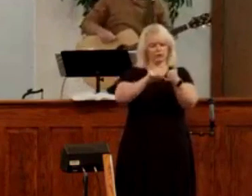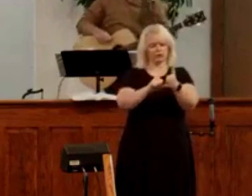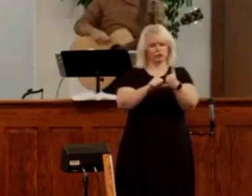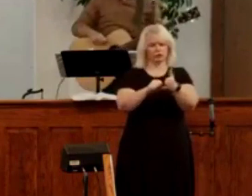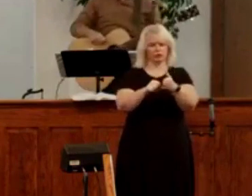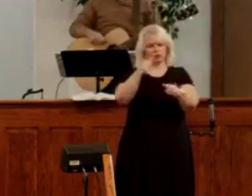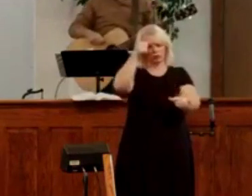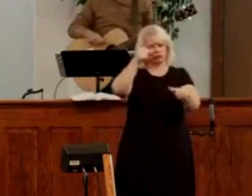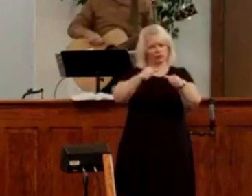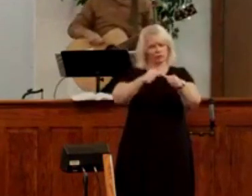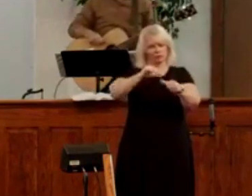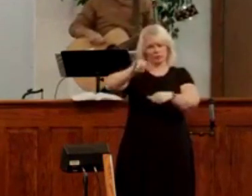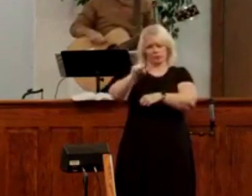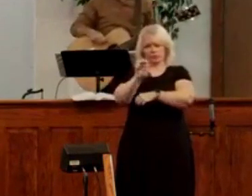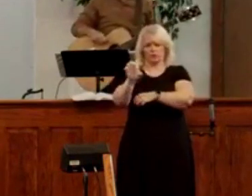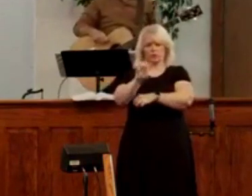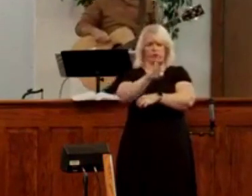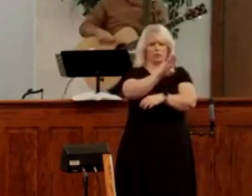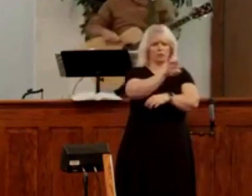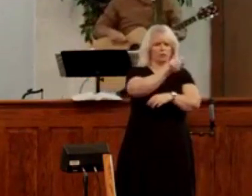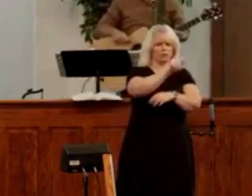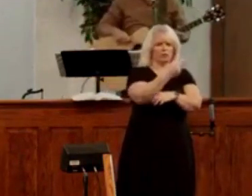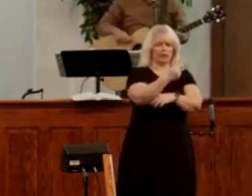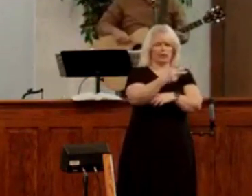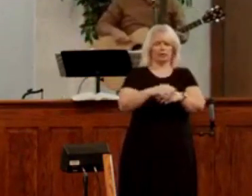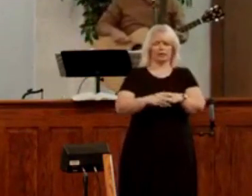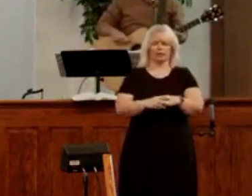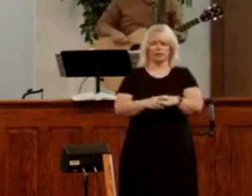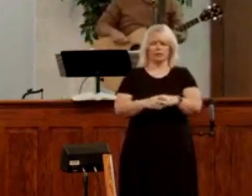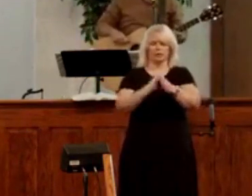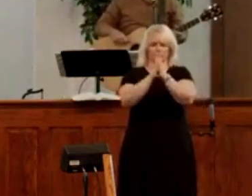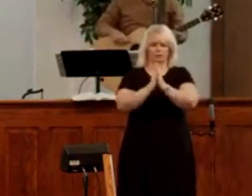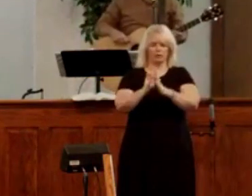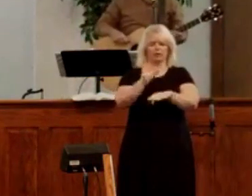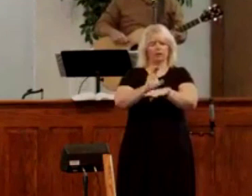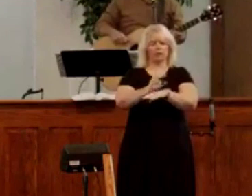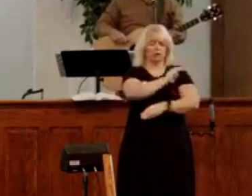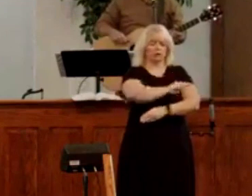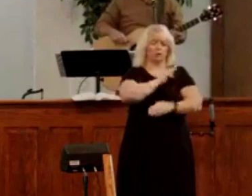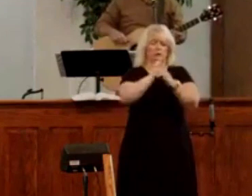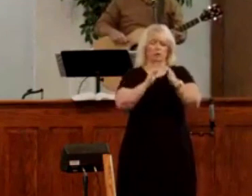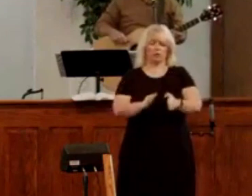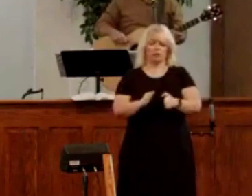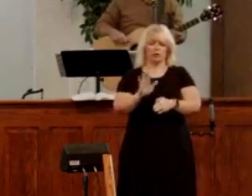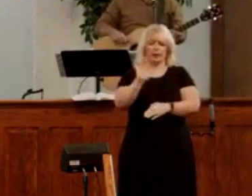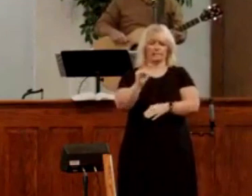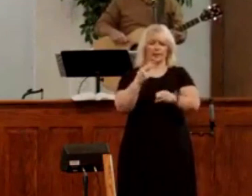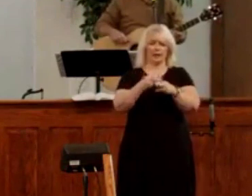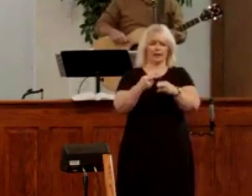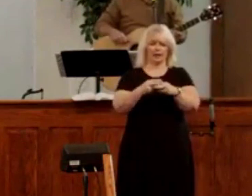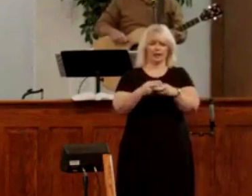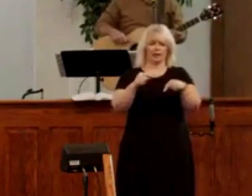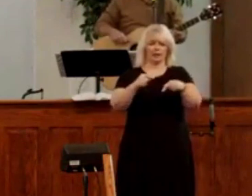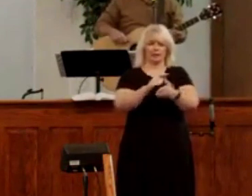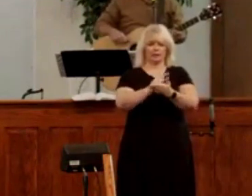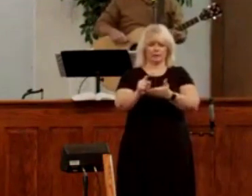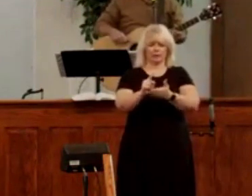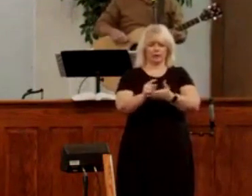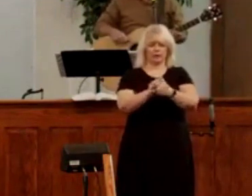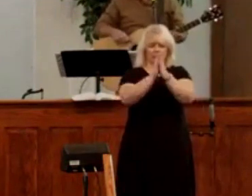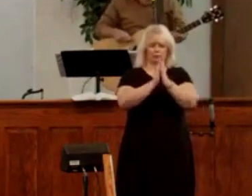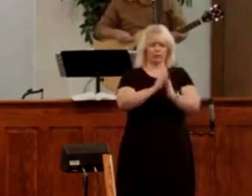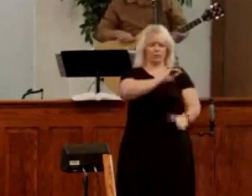Joe and Beth in your prayers. We've been trying to pray for a church or a missionary each week by name, and this week we do want to pray for Jim and